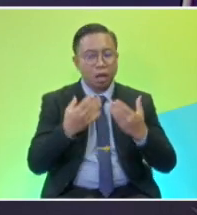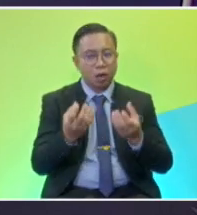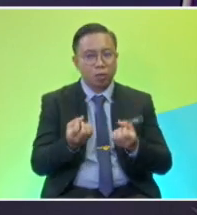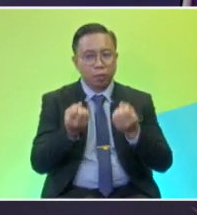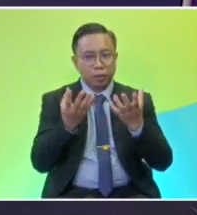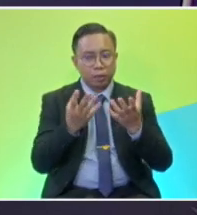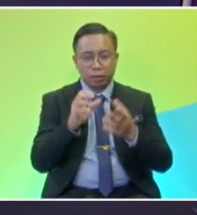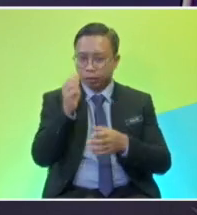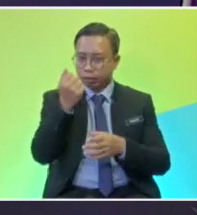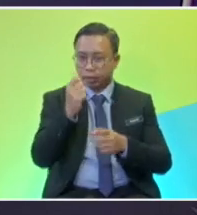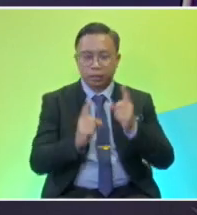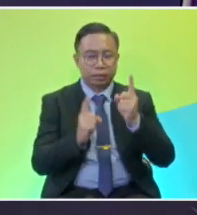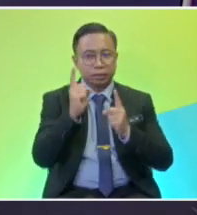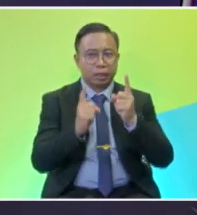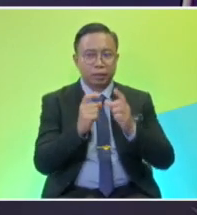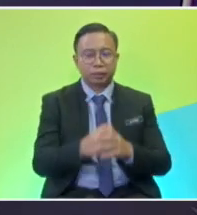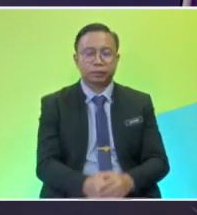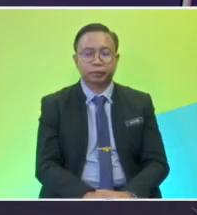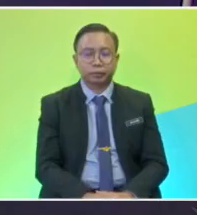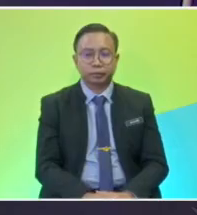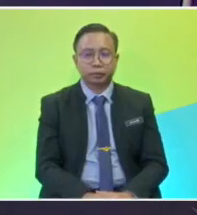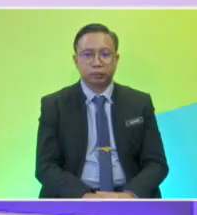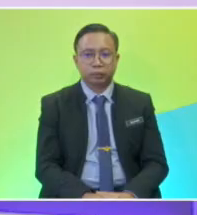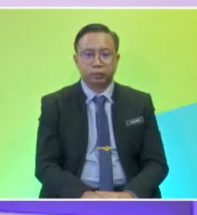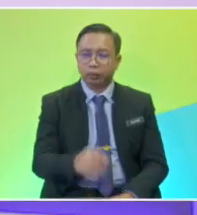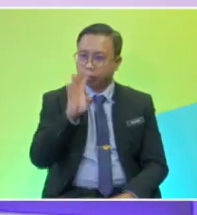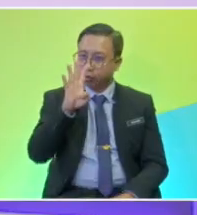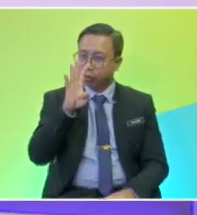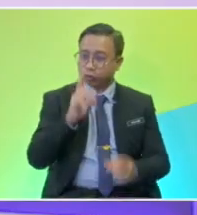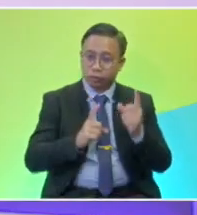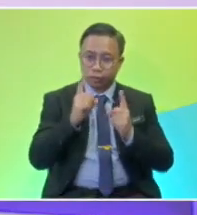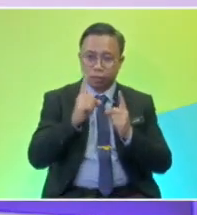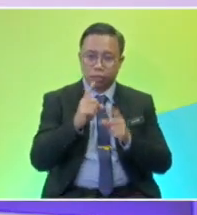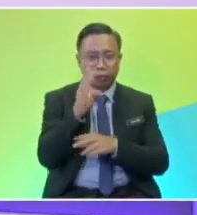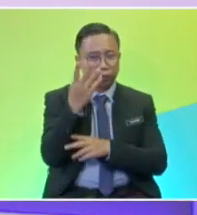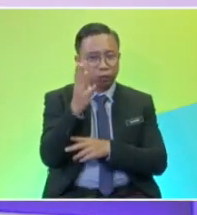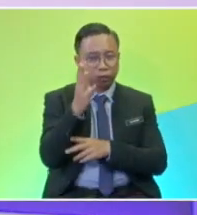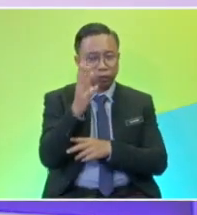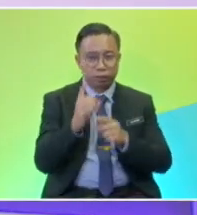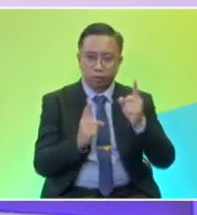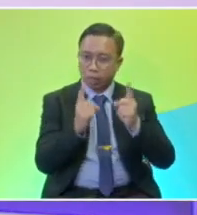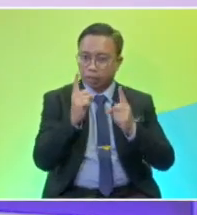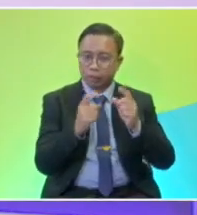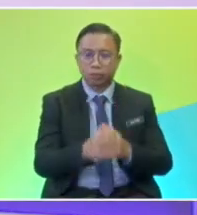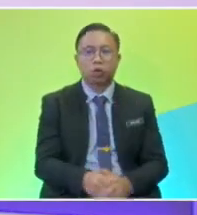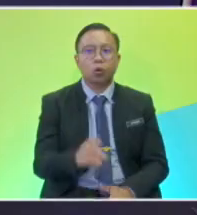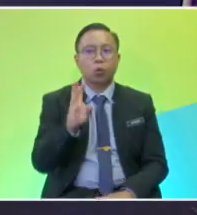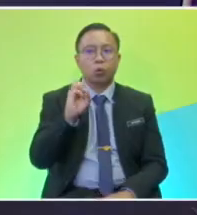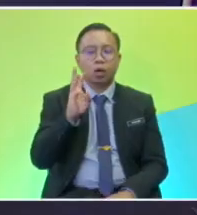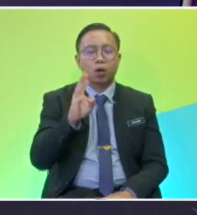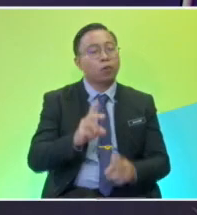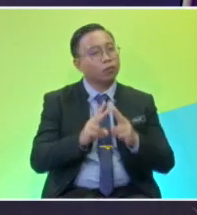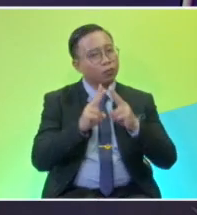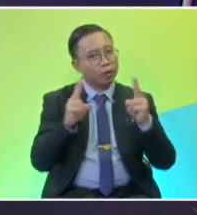now I got 10 stars. Yes, just now for I this, had 10 I stars. Give you another 4 stars. 14 stars. 14 stars. Wow, it's really very